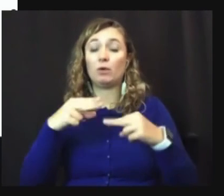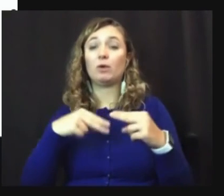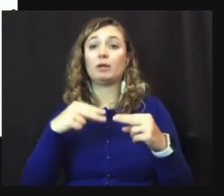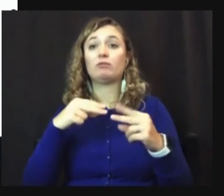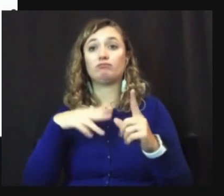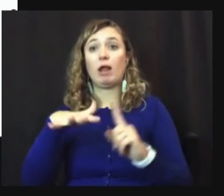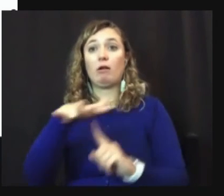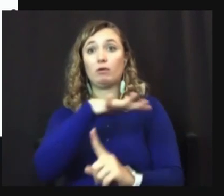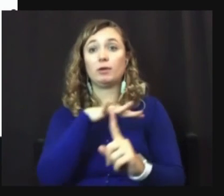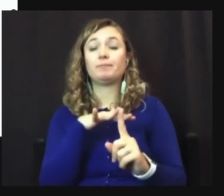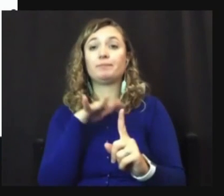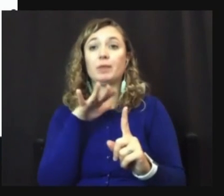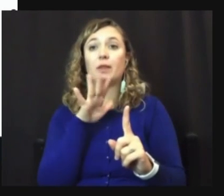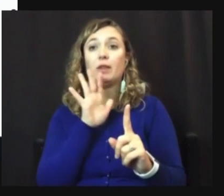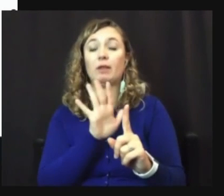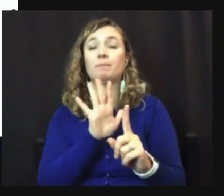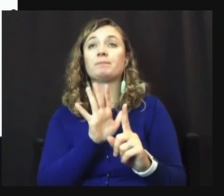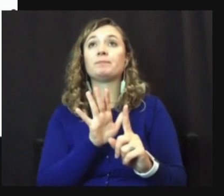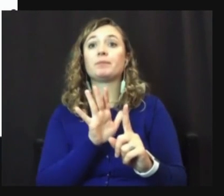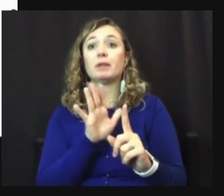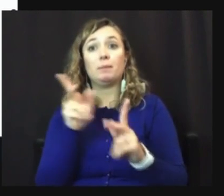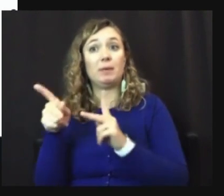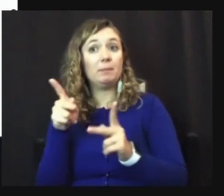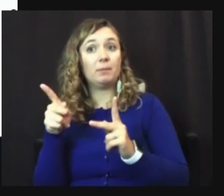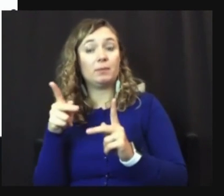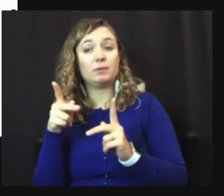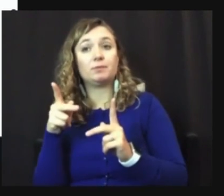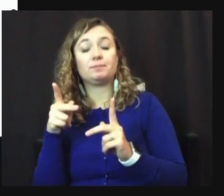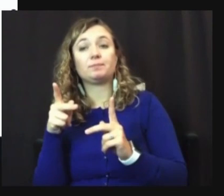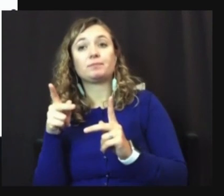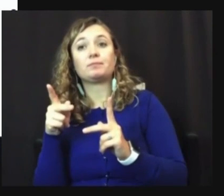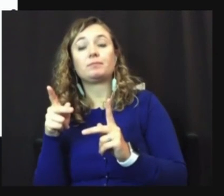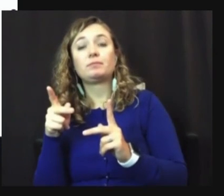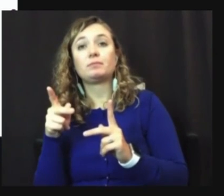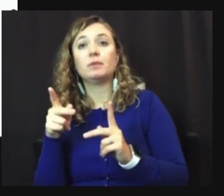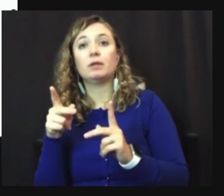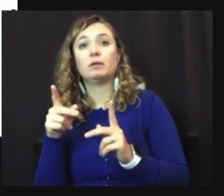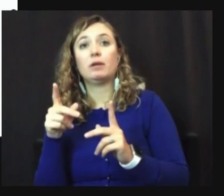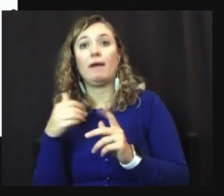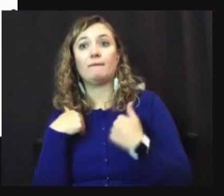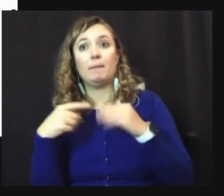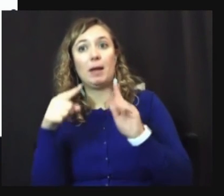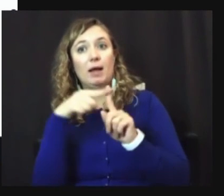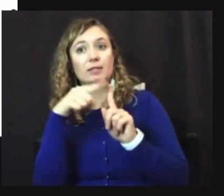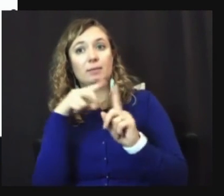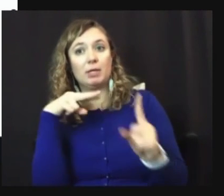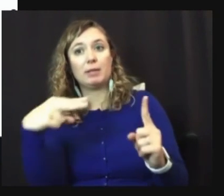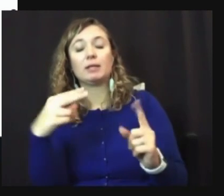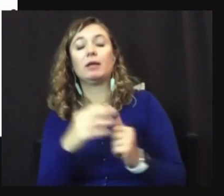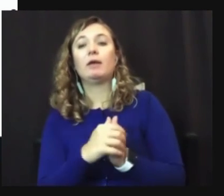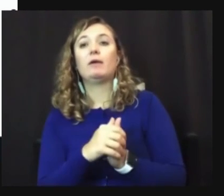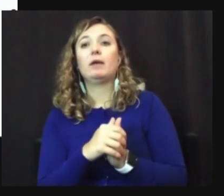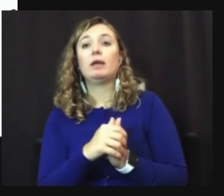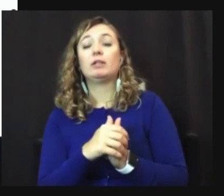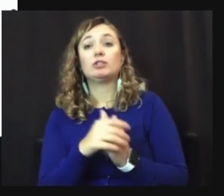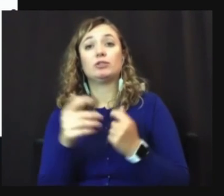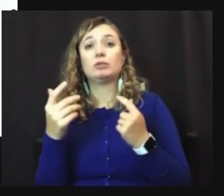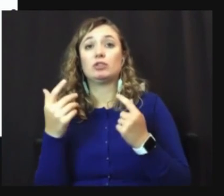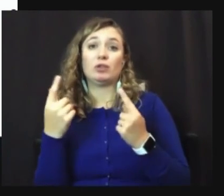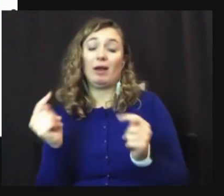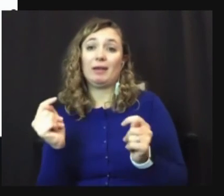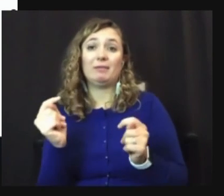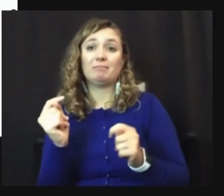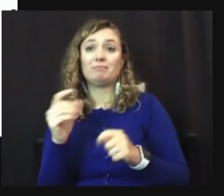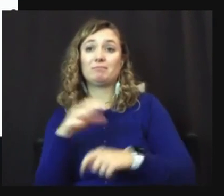and the people around that person. And then lastly, see if compression stems help.